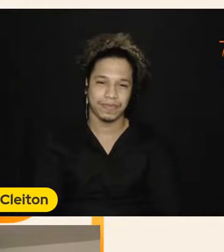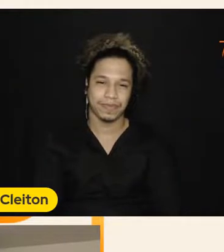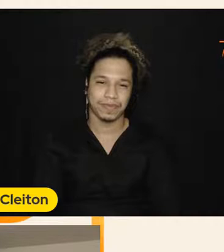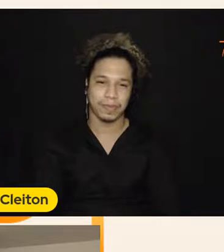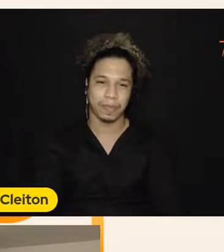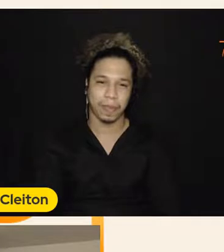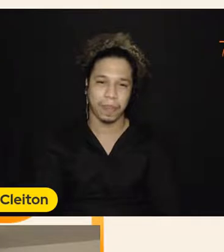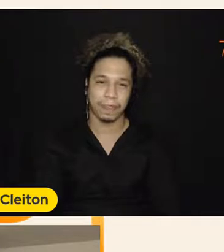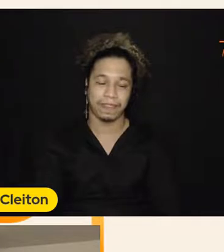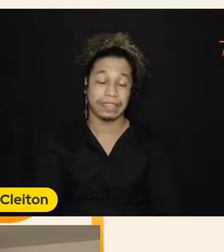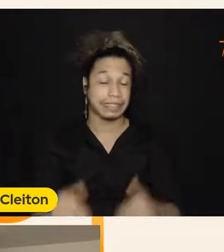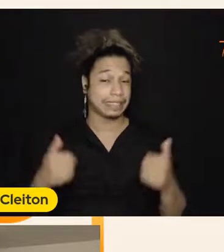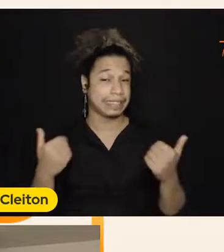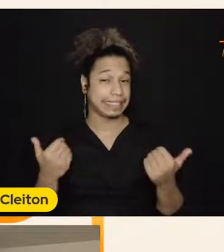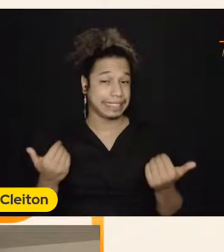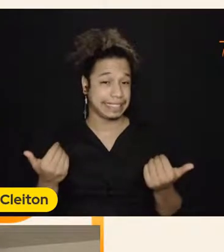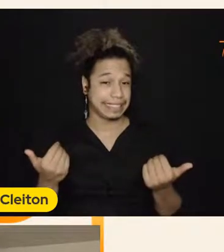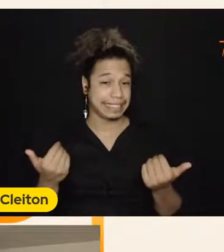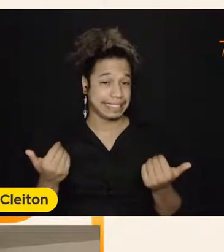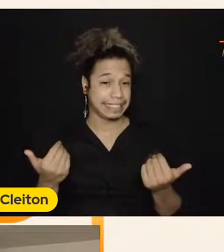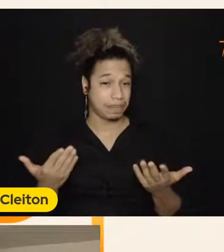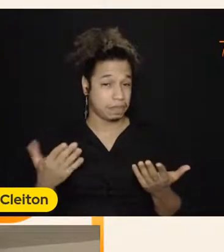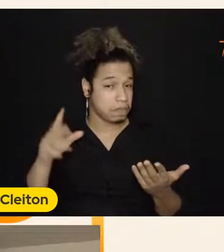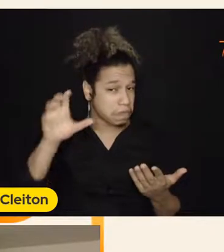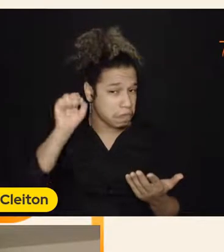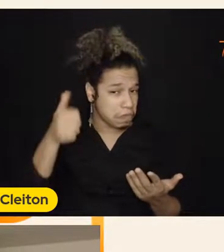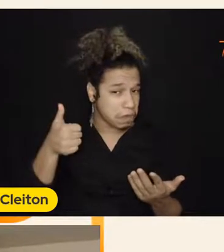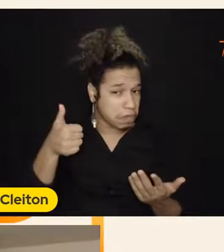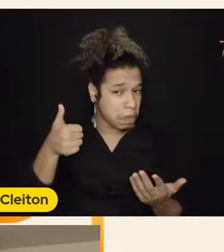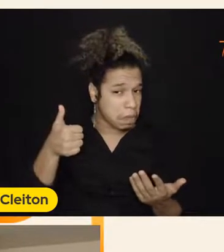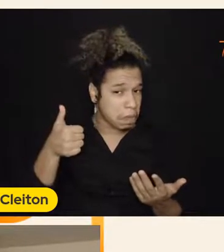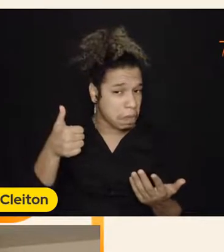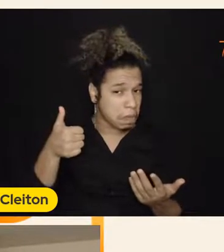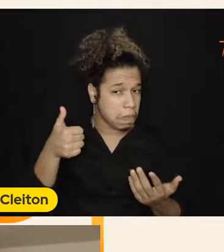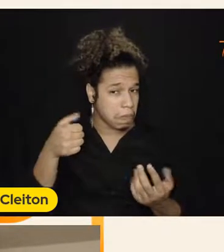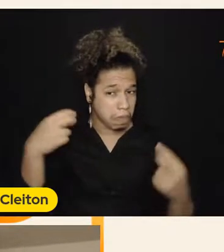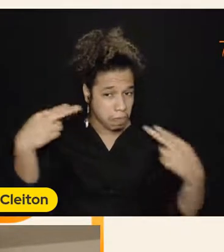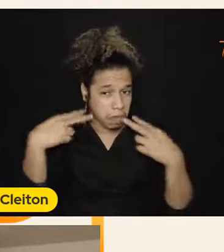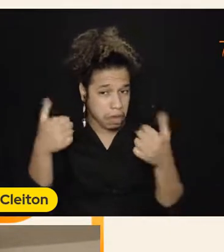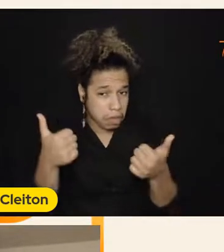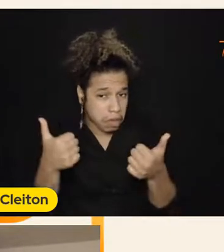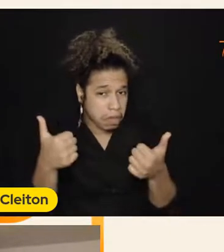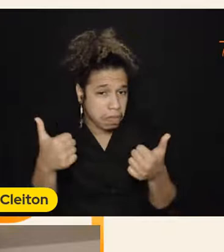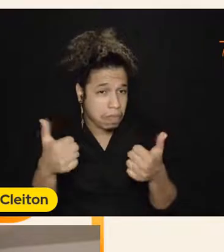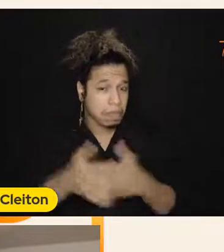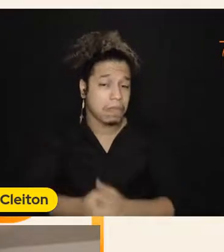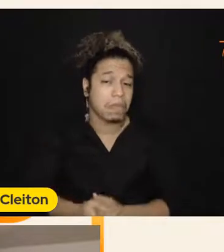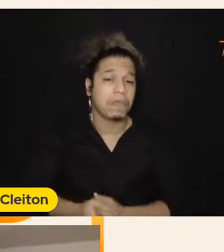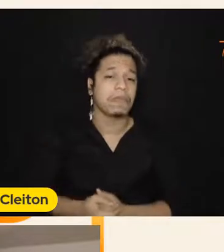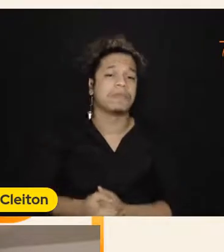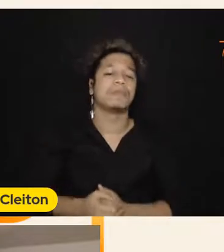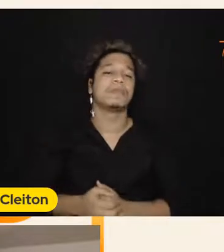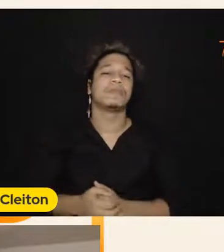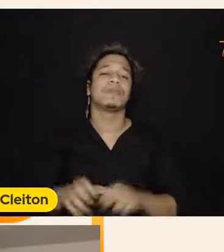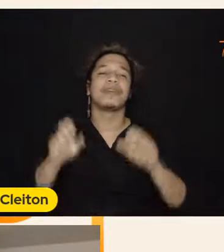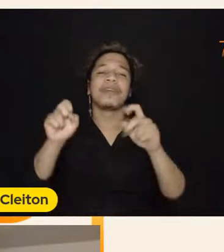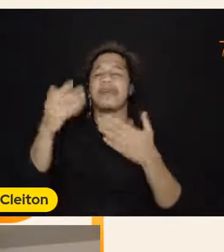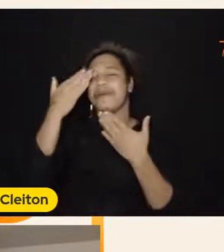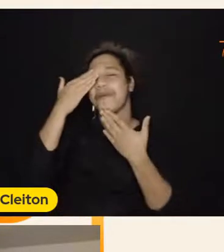So, can you hear us? Yes? Okay. Yes. So, thank you,